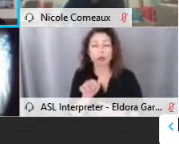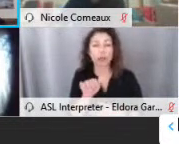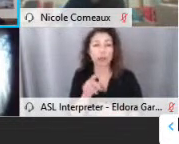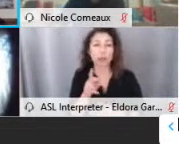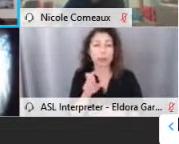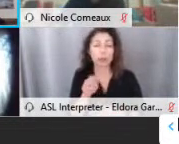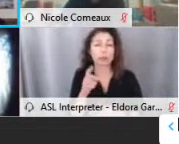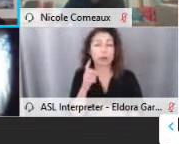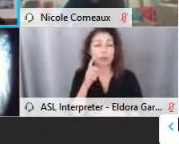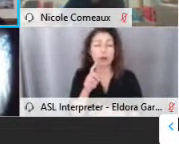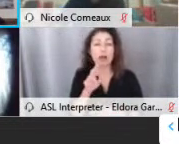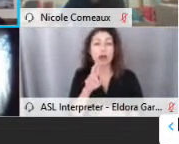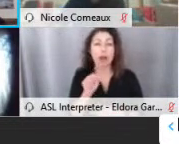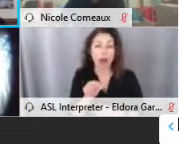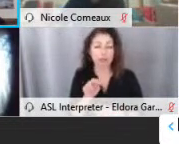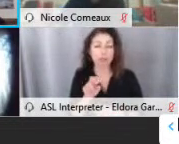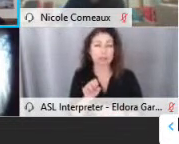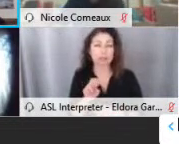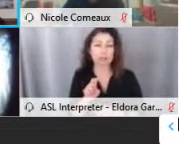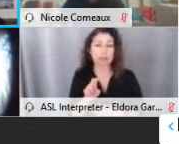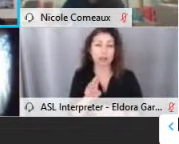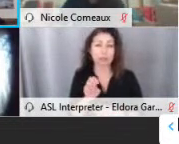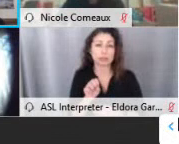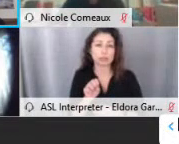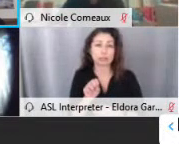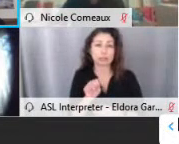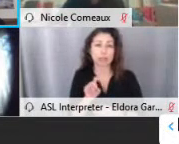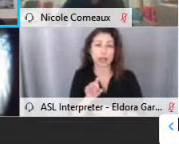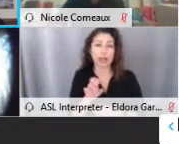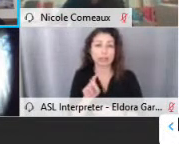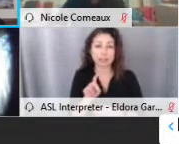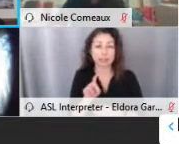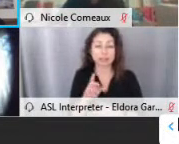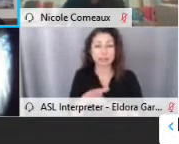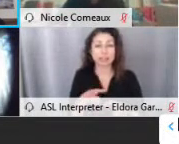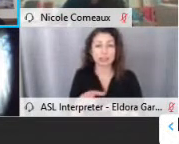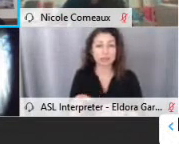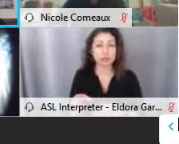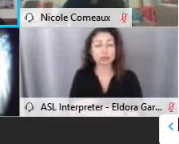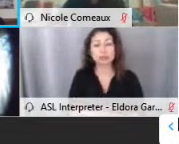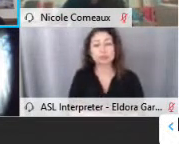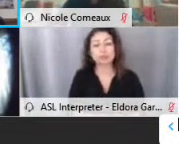even unsubsidized individuals.